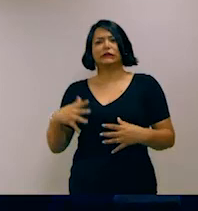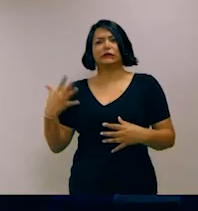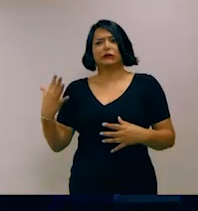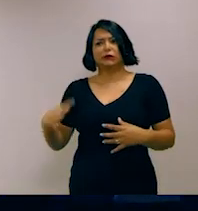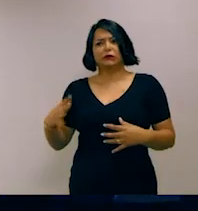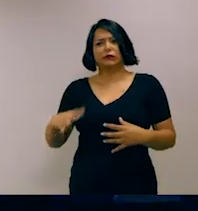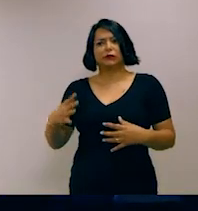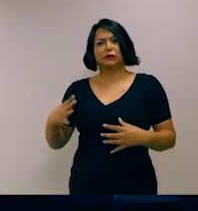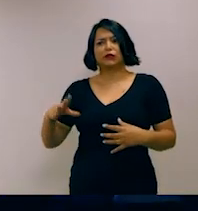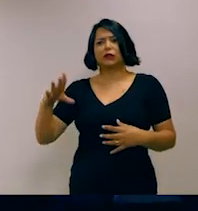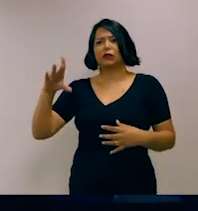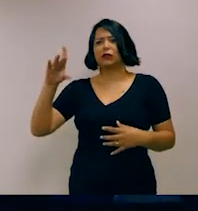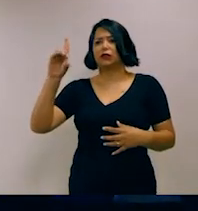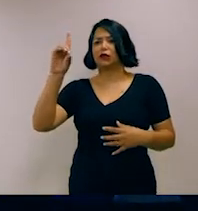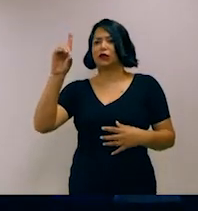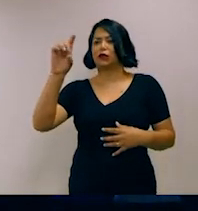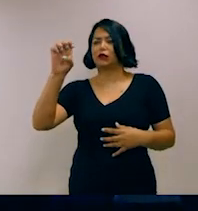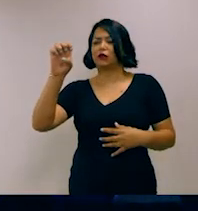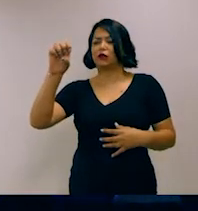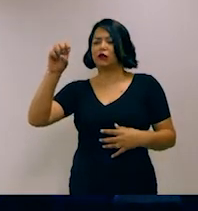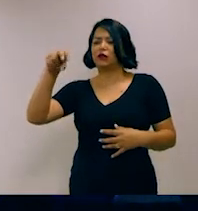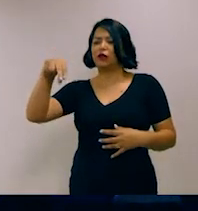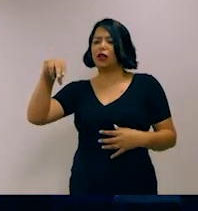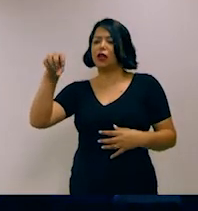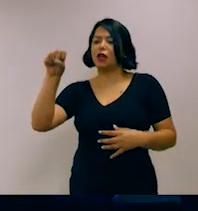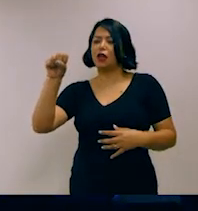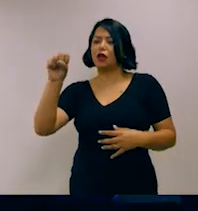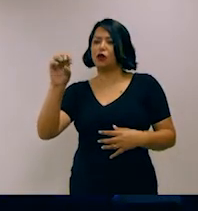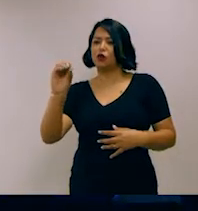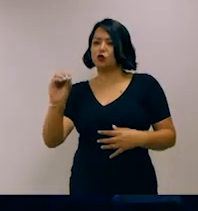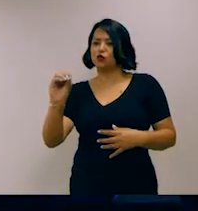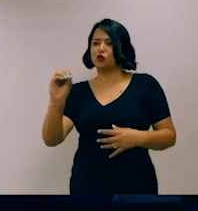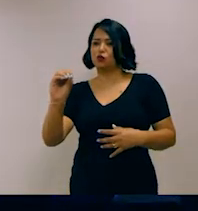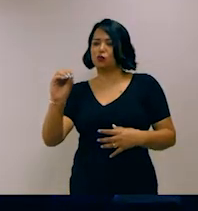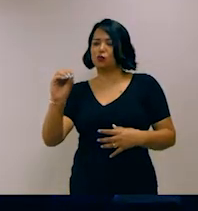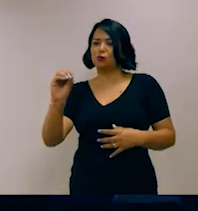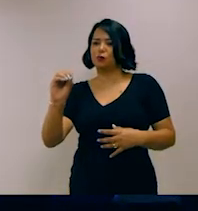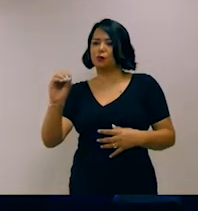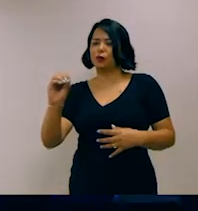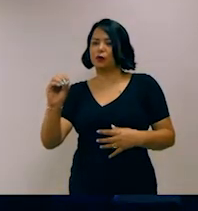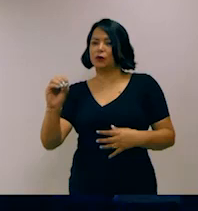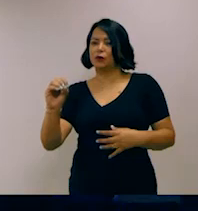dimensions. This was the size that we set for each word.